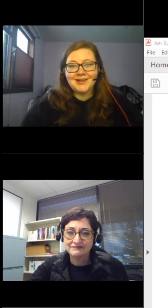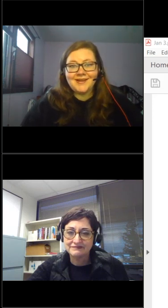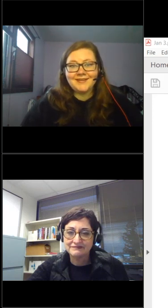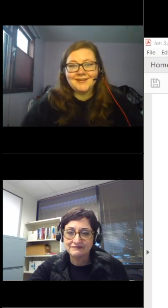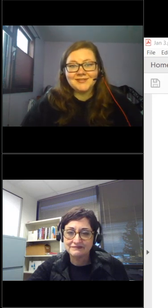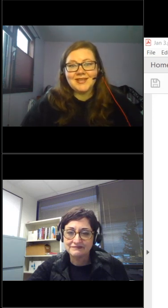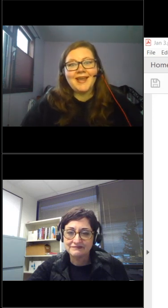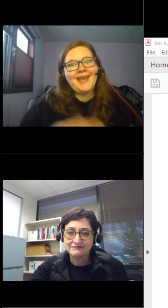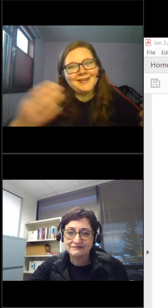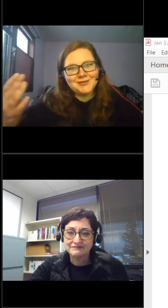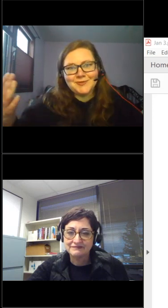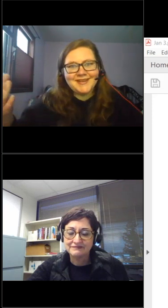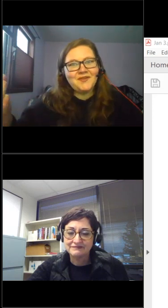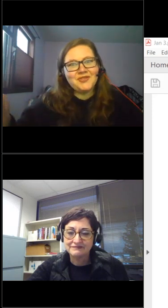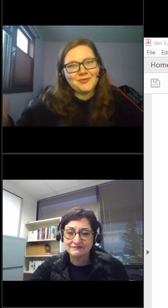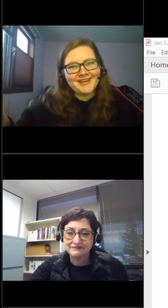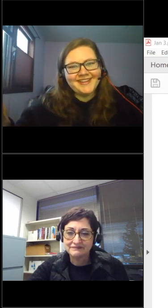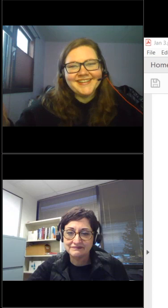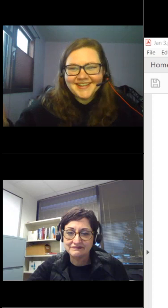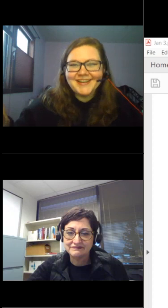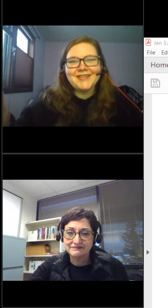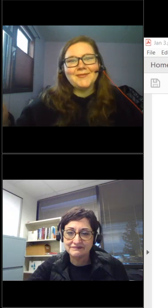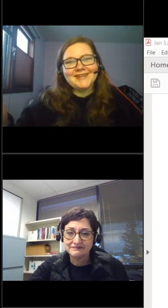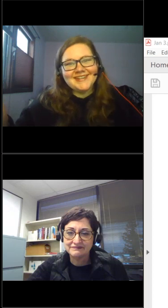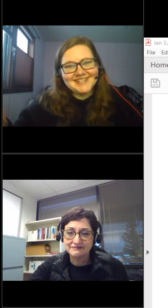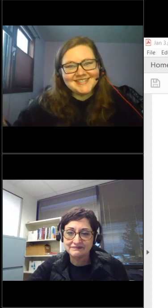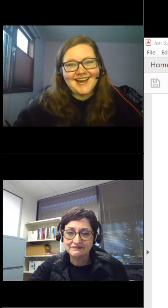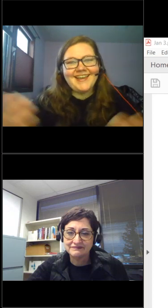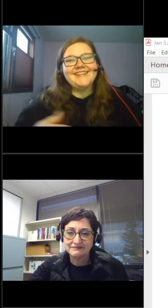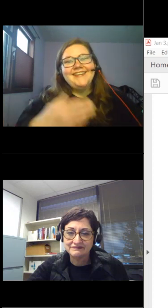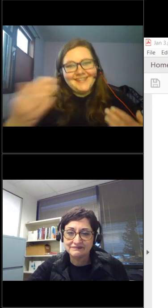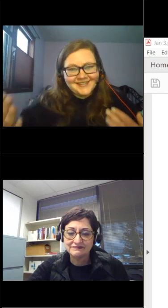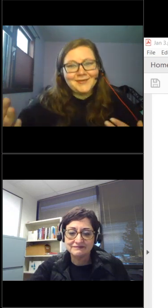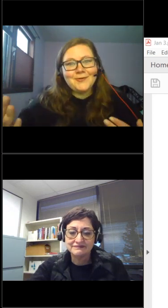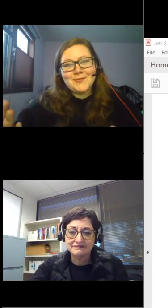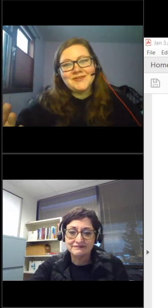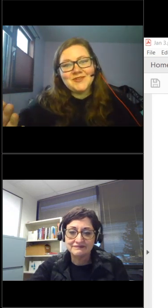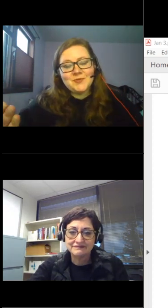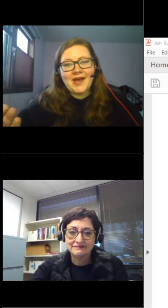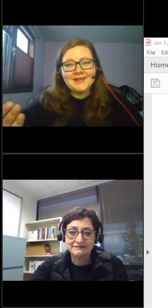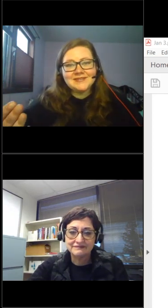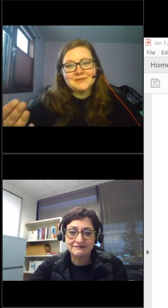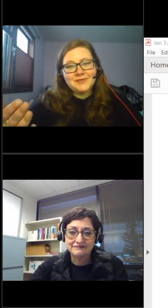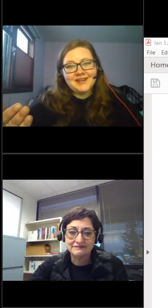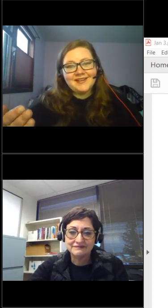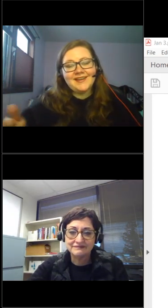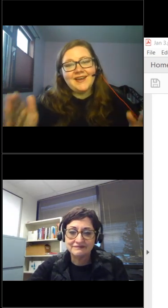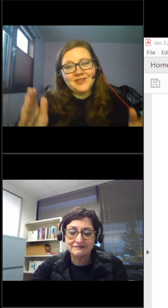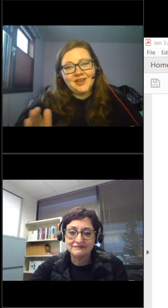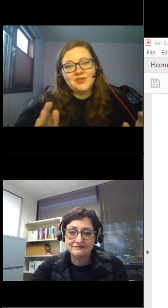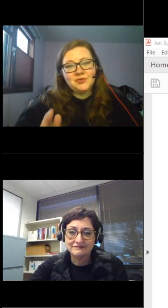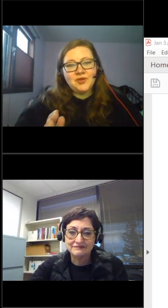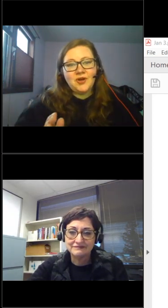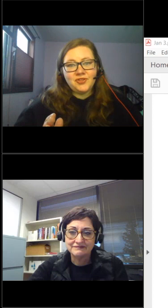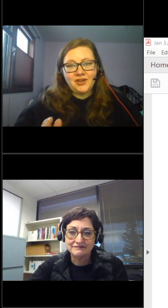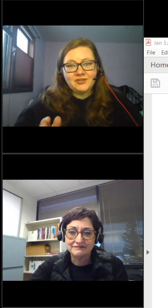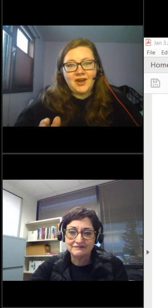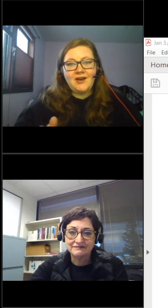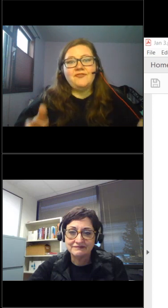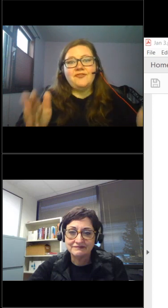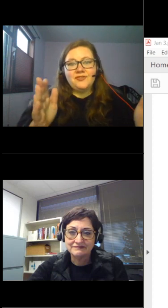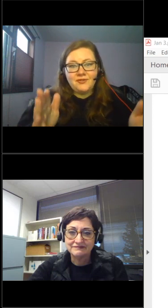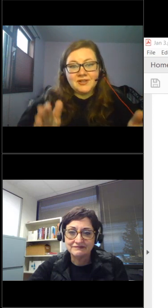your client, you can say, hey, so we have 3 that we need to sign, when we do the planning team meeting, and that that